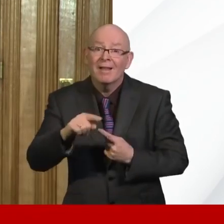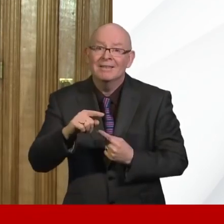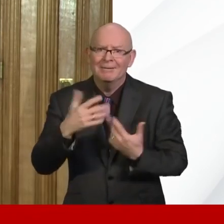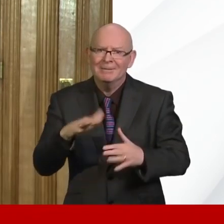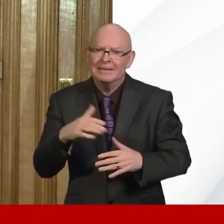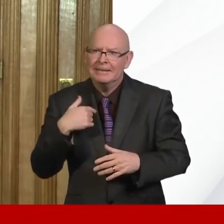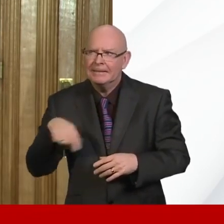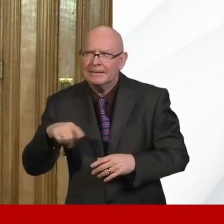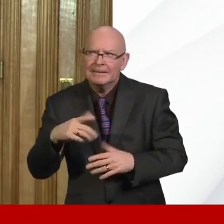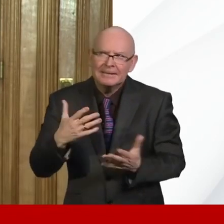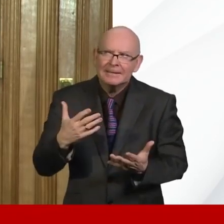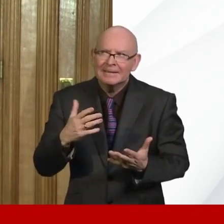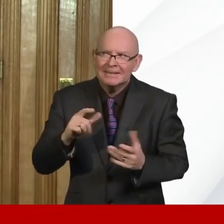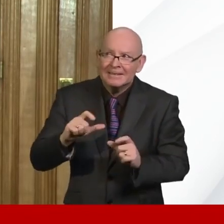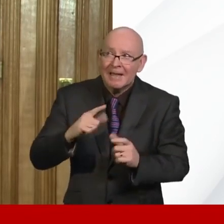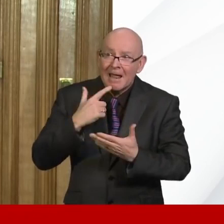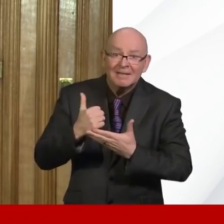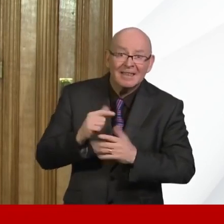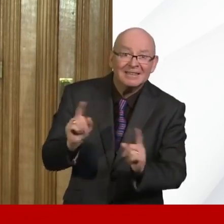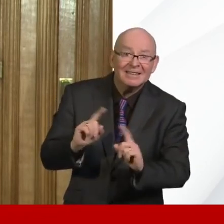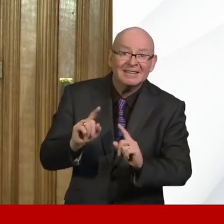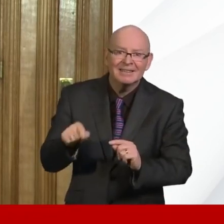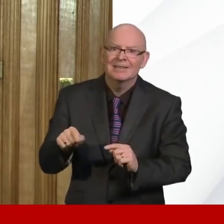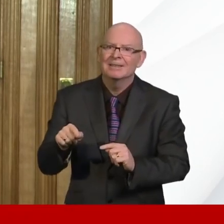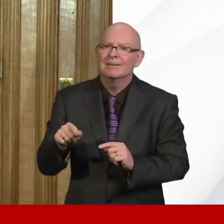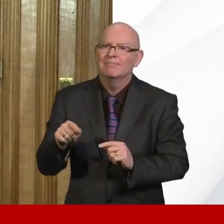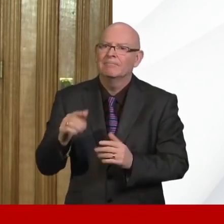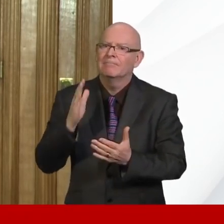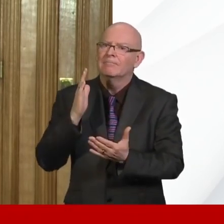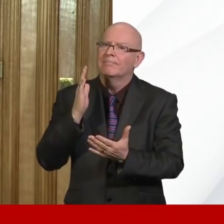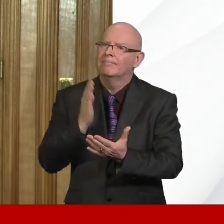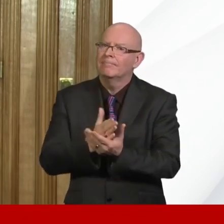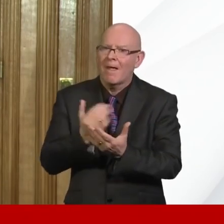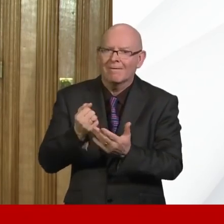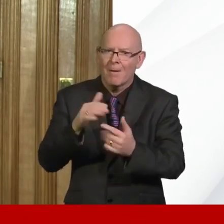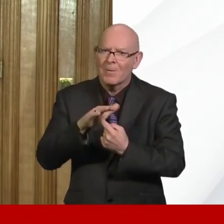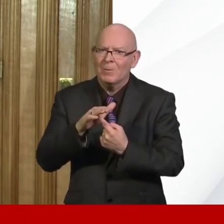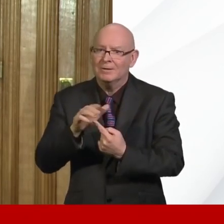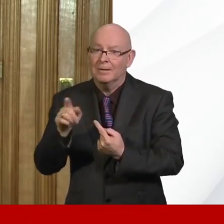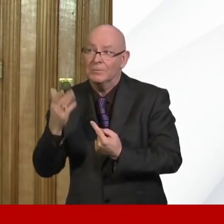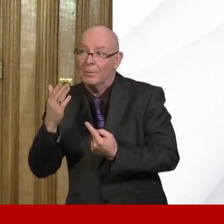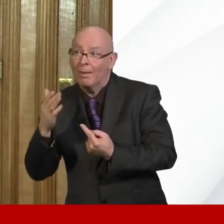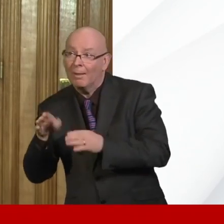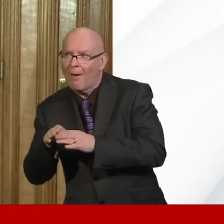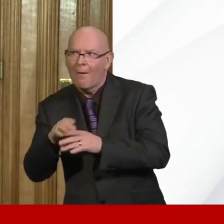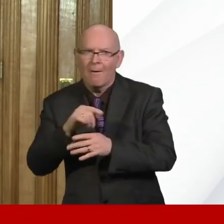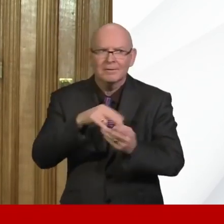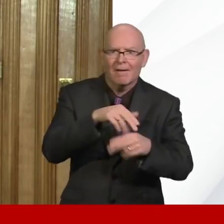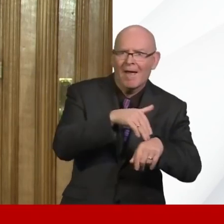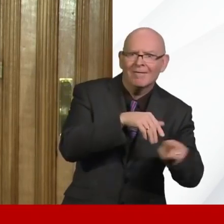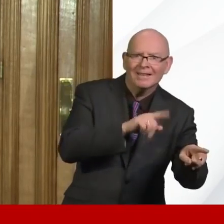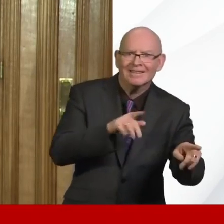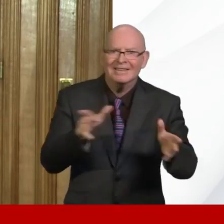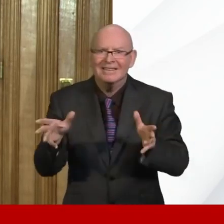actually very safe environments. And in this disease, in this epidemic, children and young people